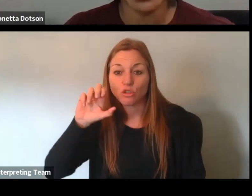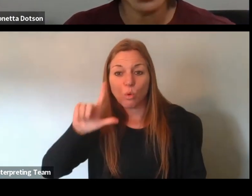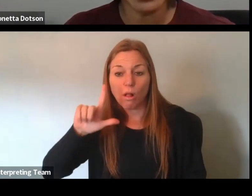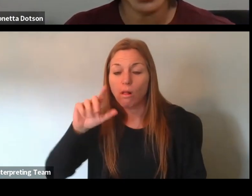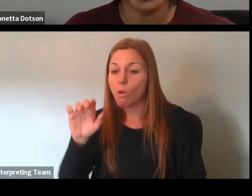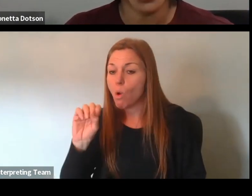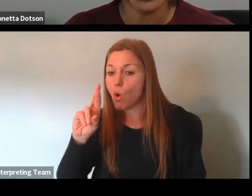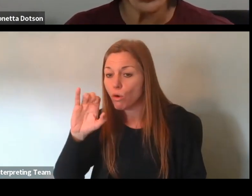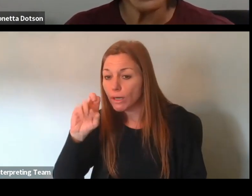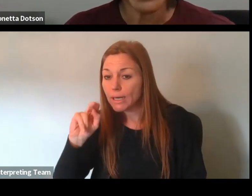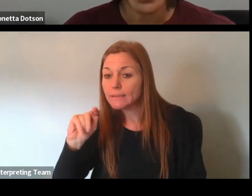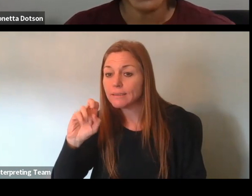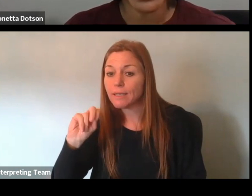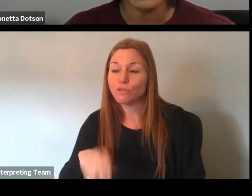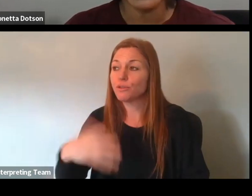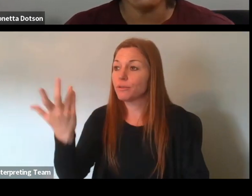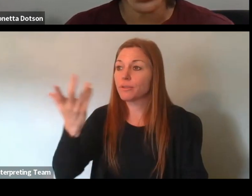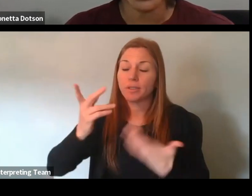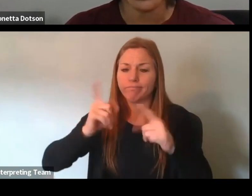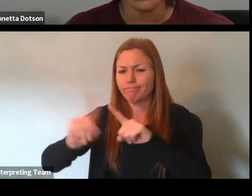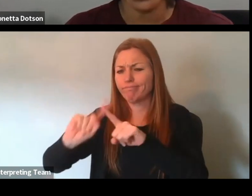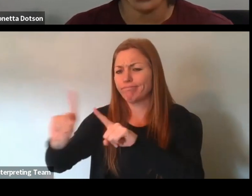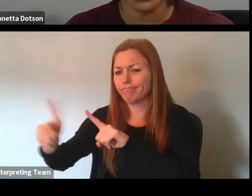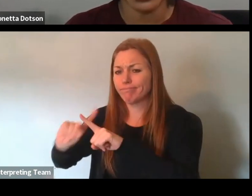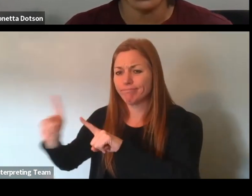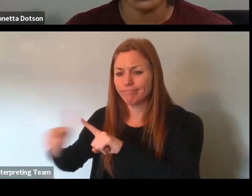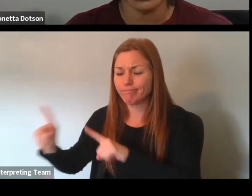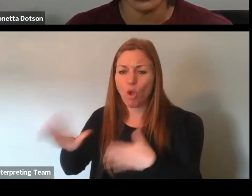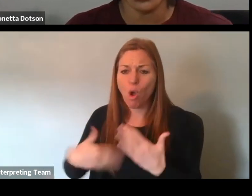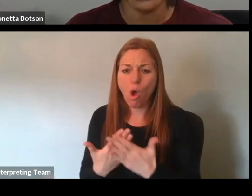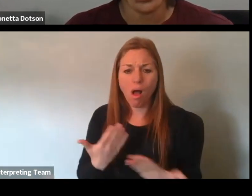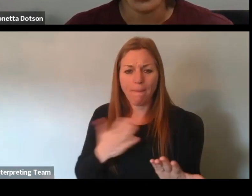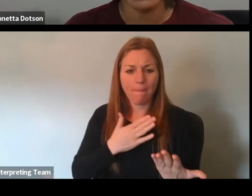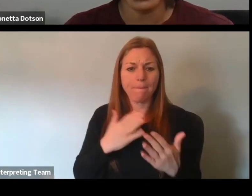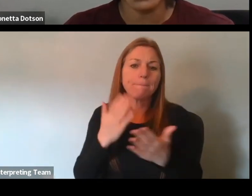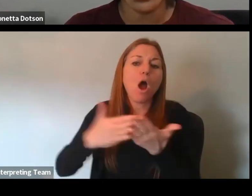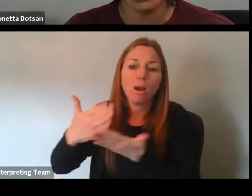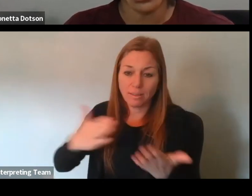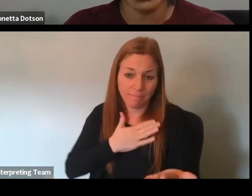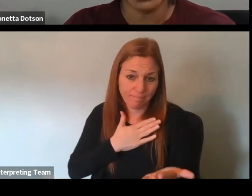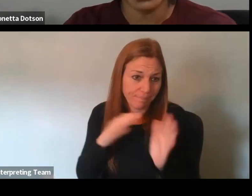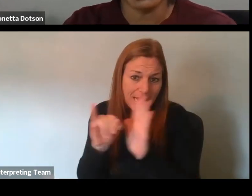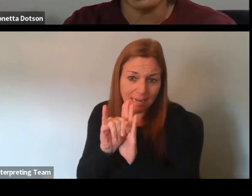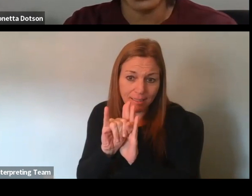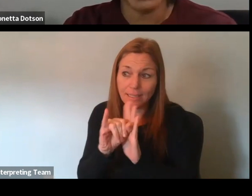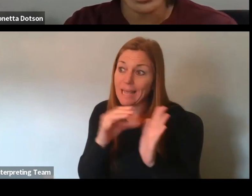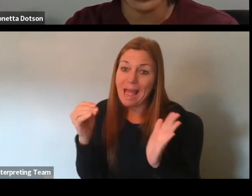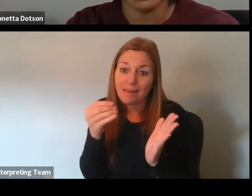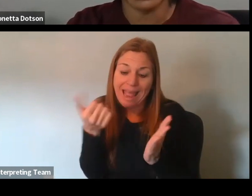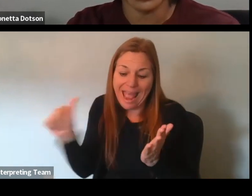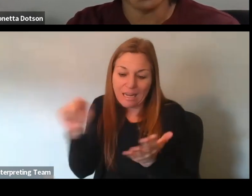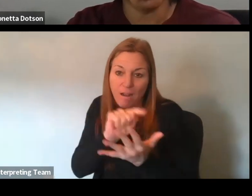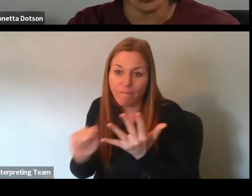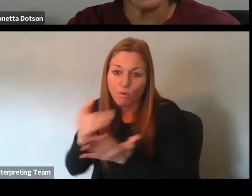people have in their identities and who they are that can impact so many things that we research, and all of